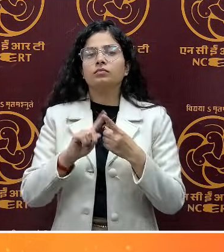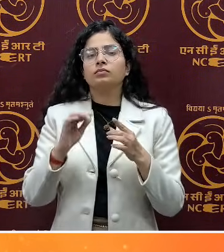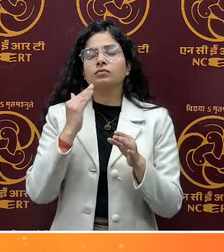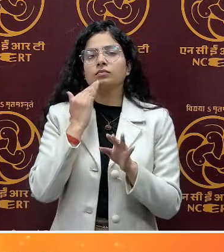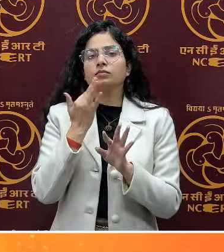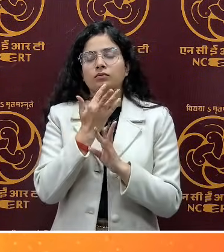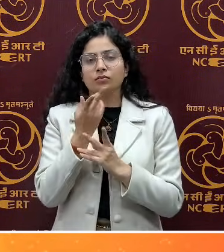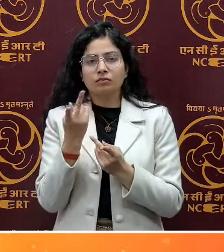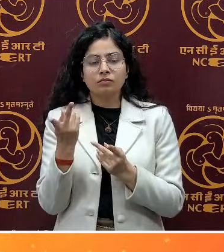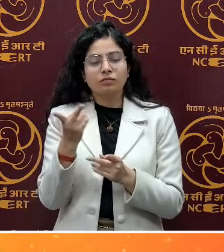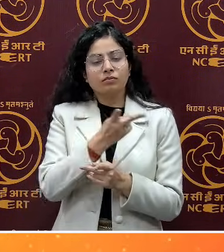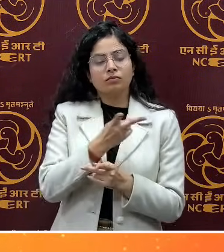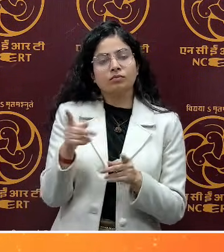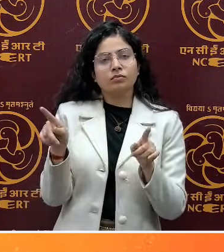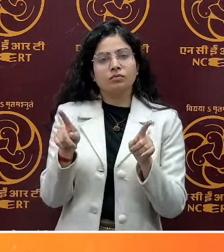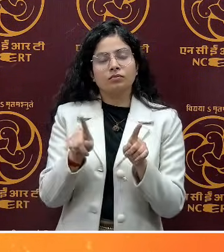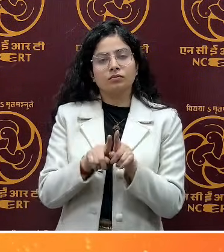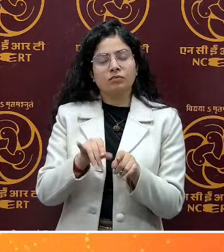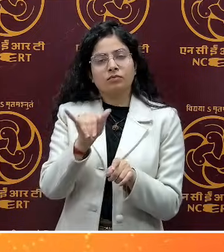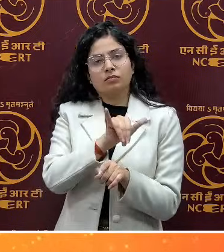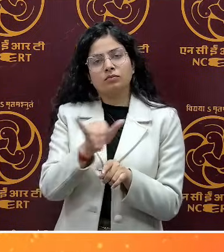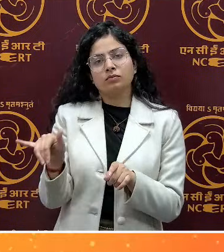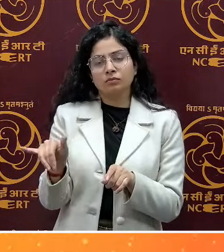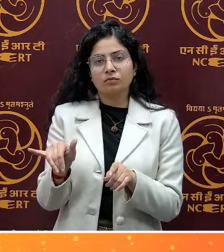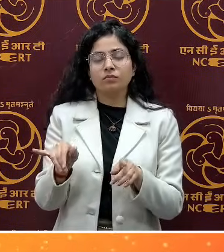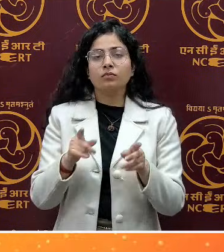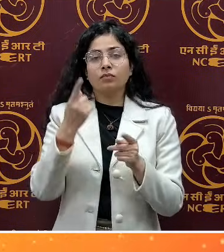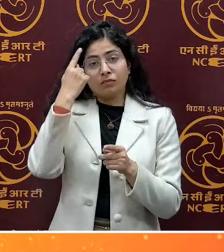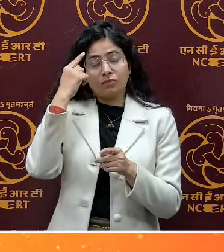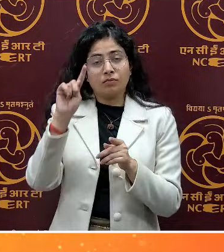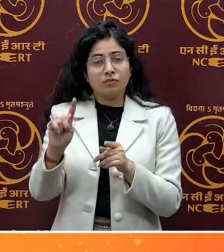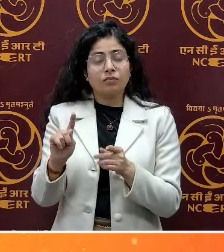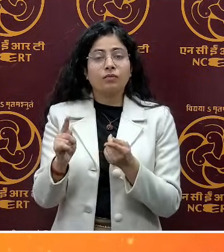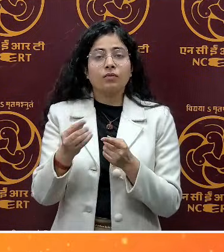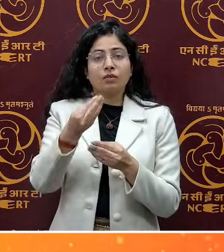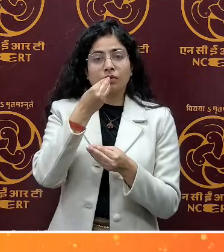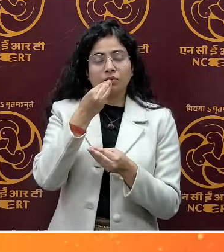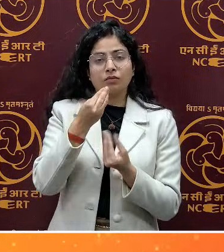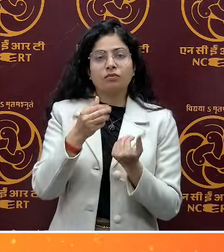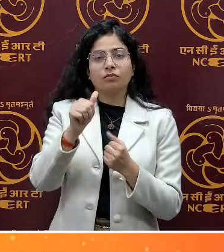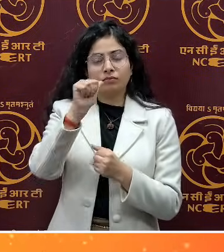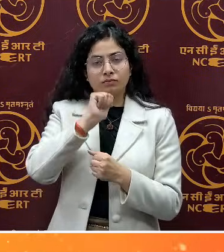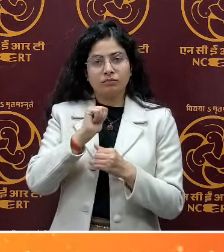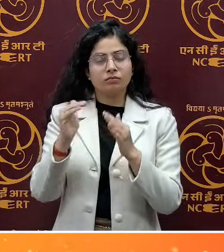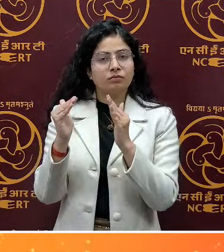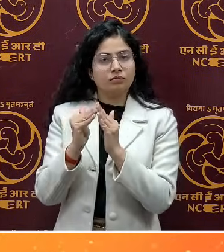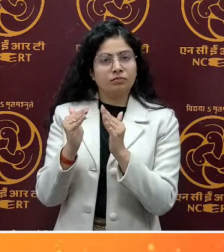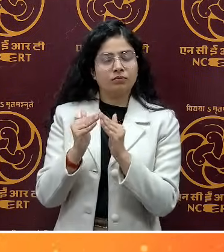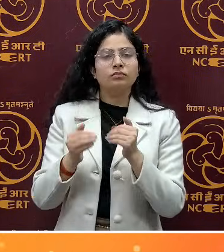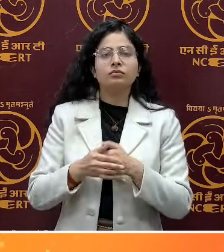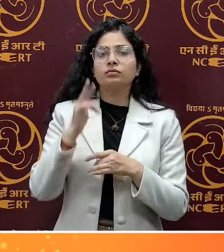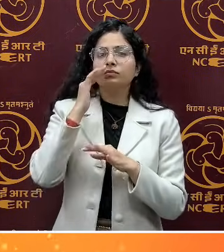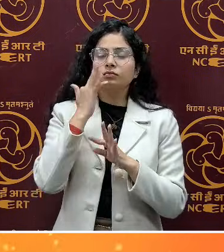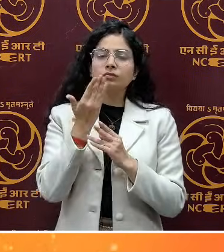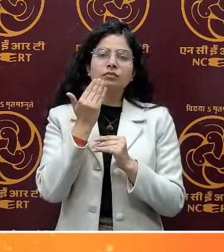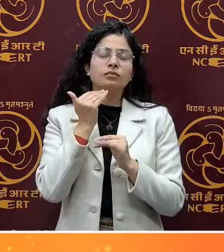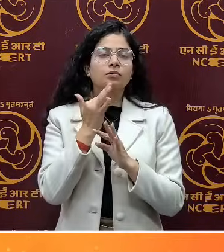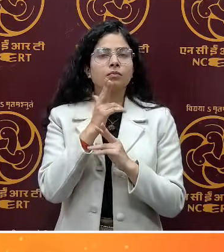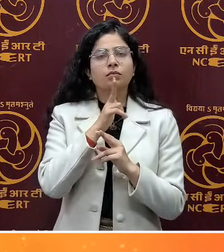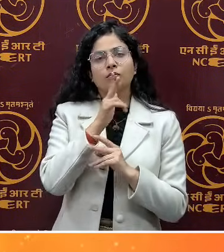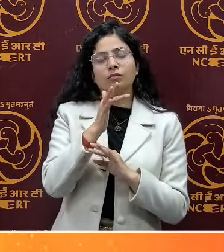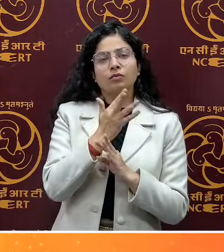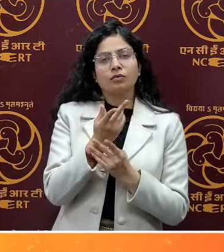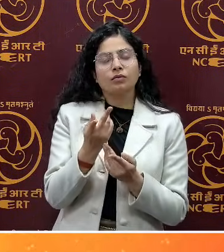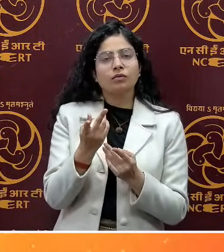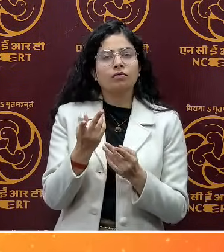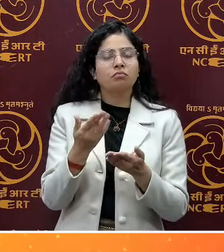same species for food, for space, for water. So, that's the reason why we say that you should